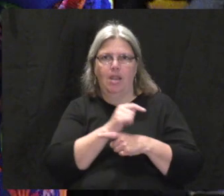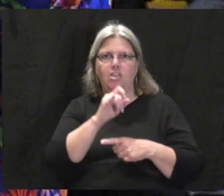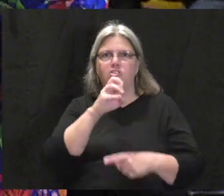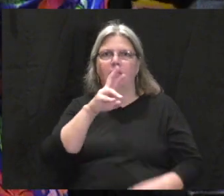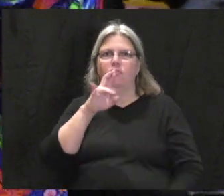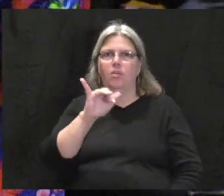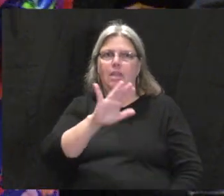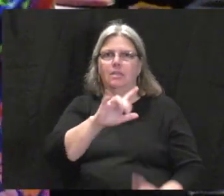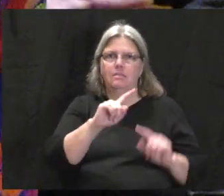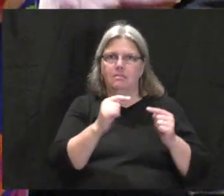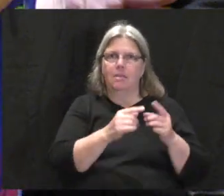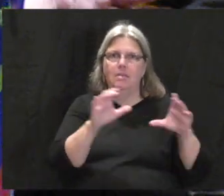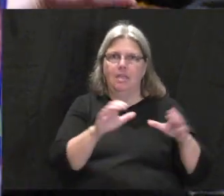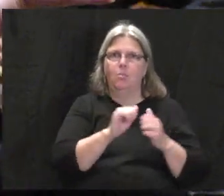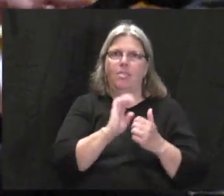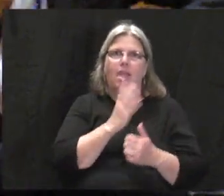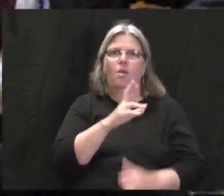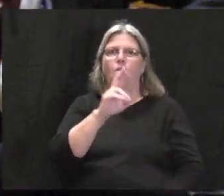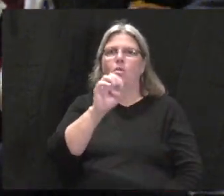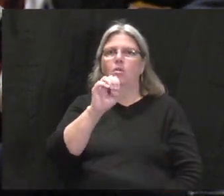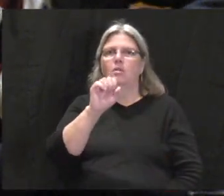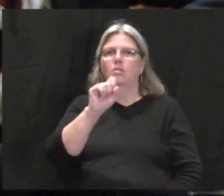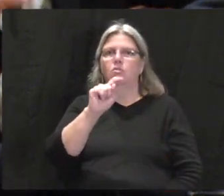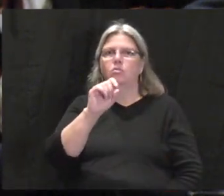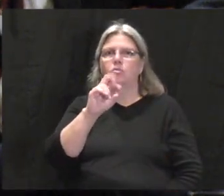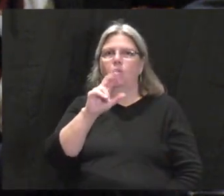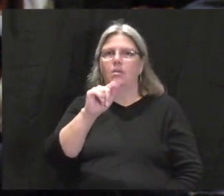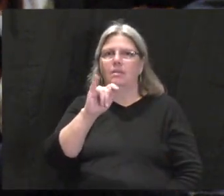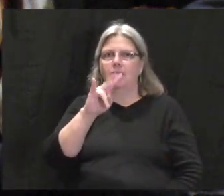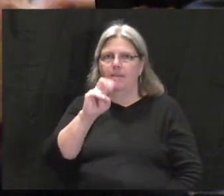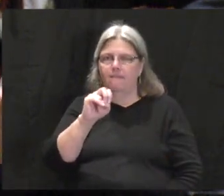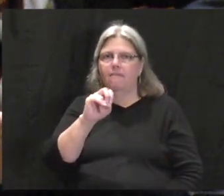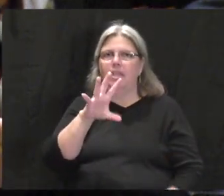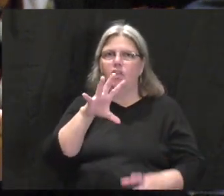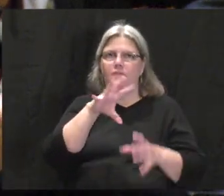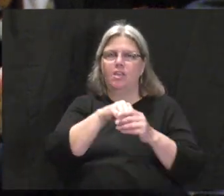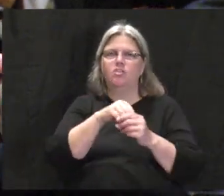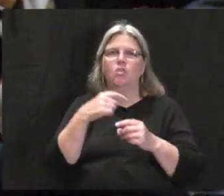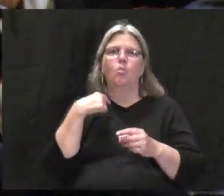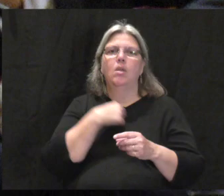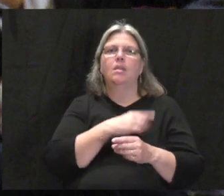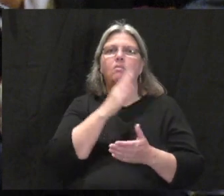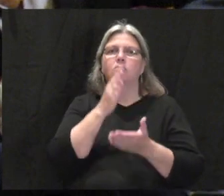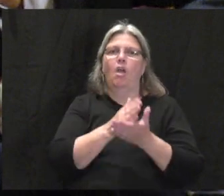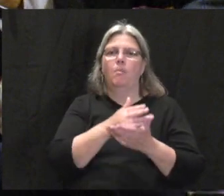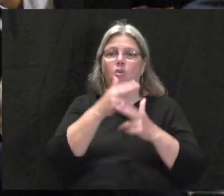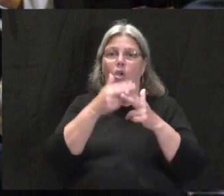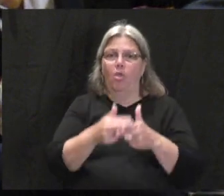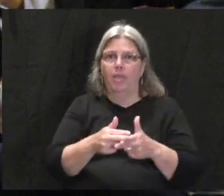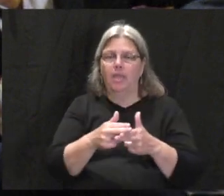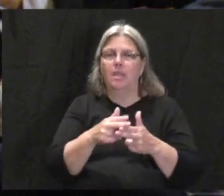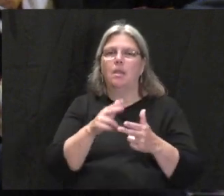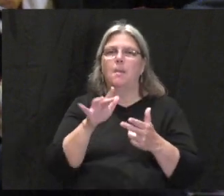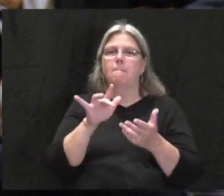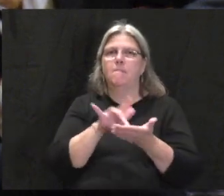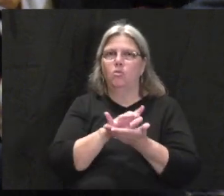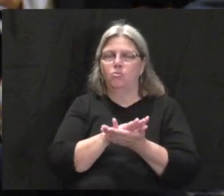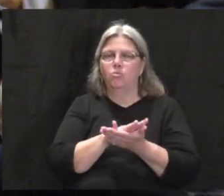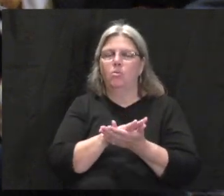we've called it a restorative classroom. So students are going there, they're doing their work in that classroom, but they also